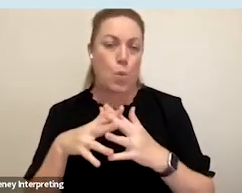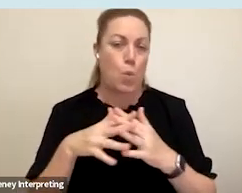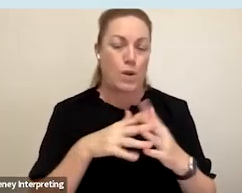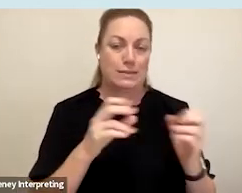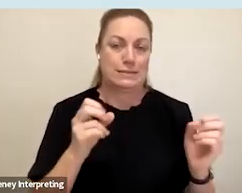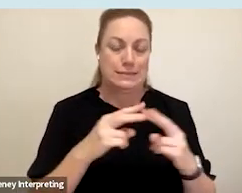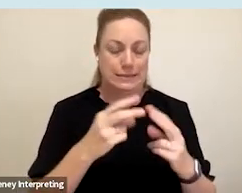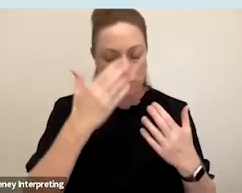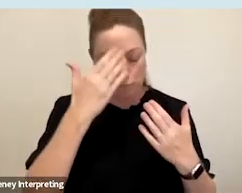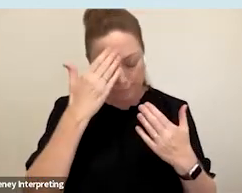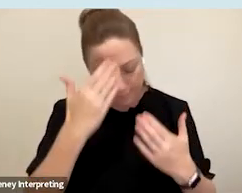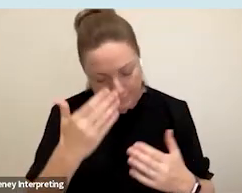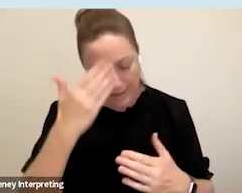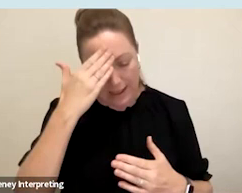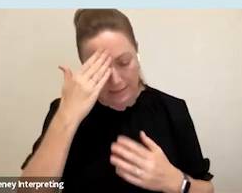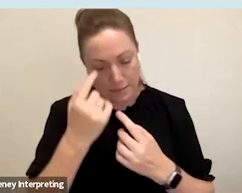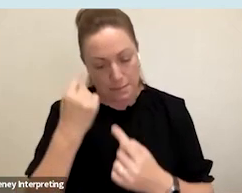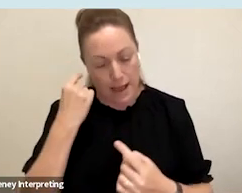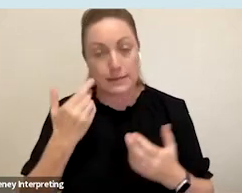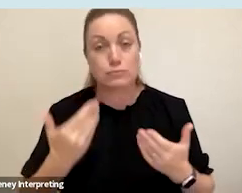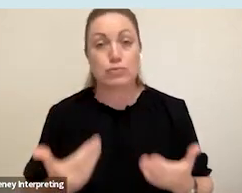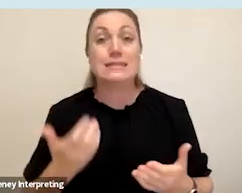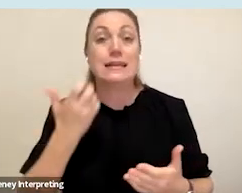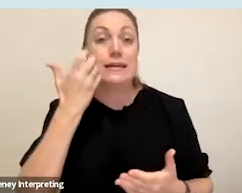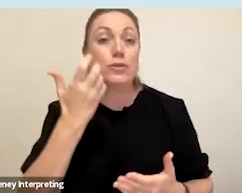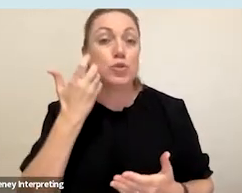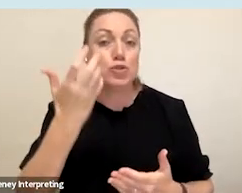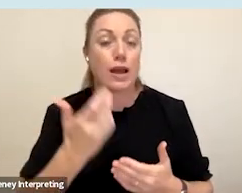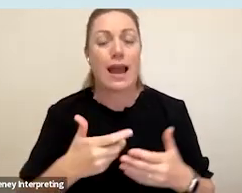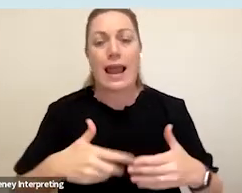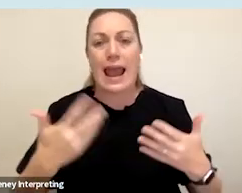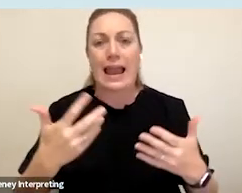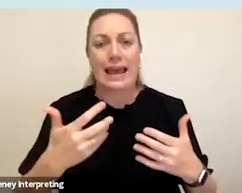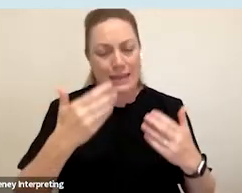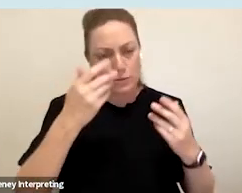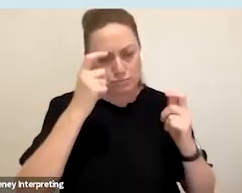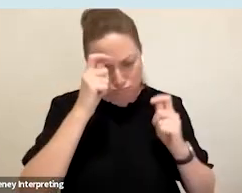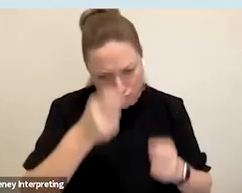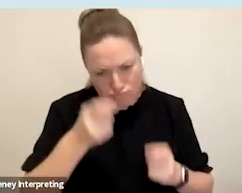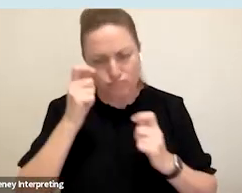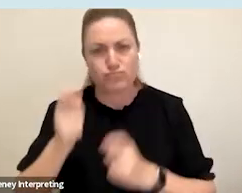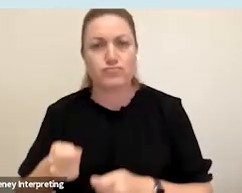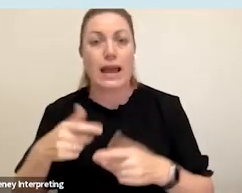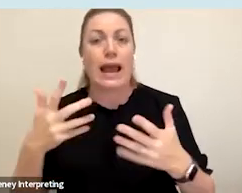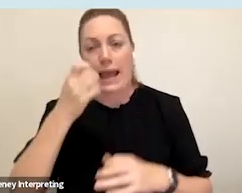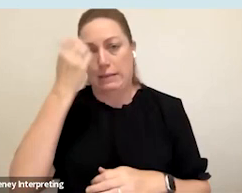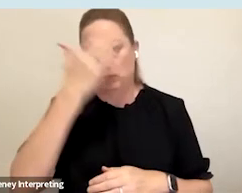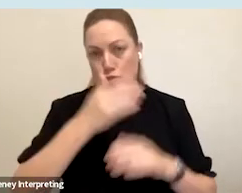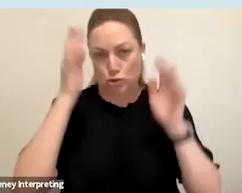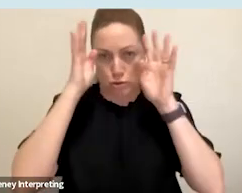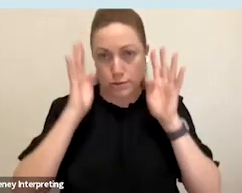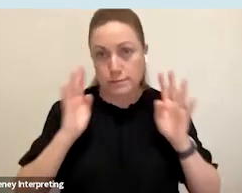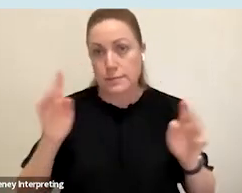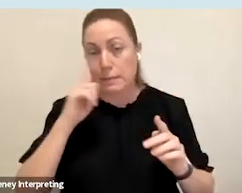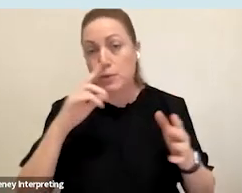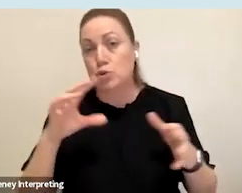respects to their elders past, present and emerging, and extend that respect to any Aboriginal and Torres Strait Islander people